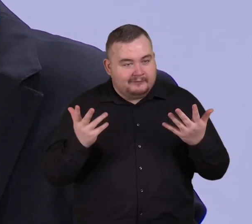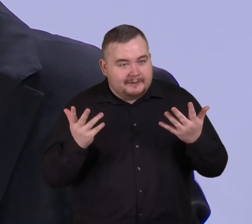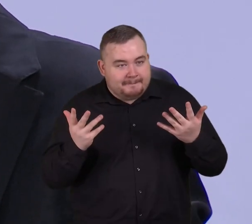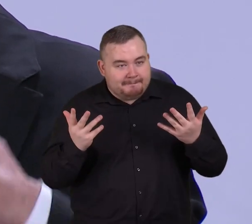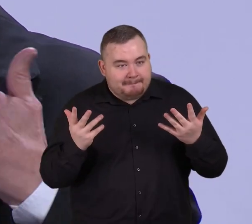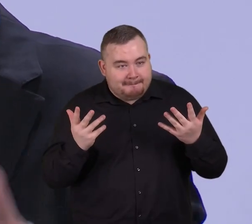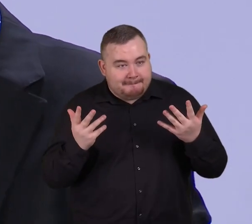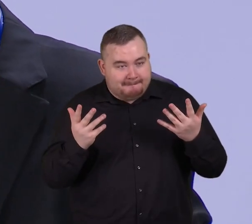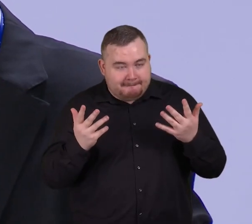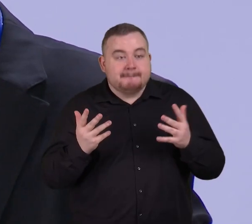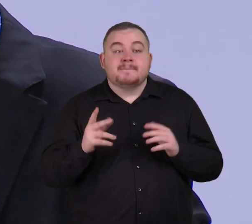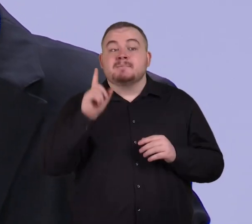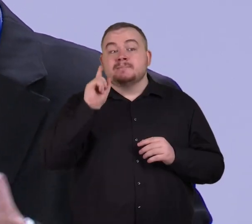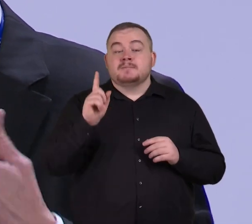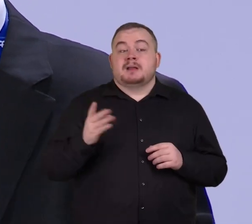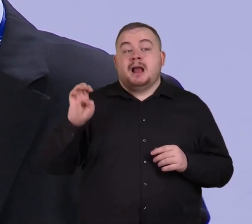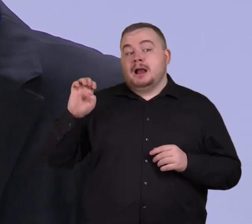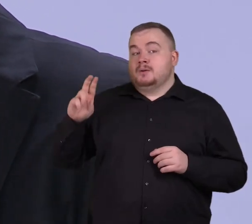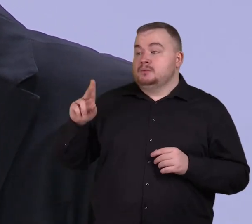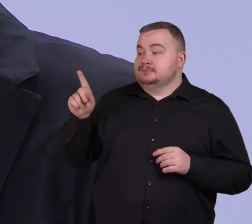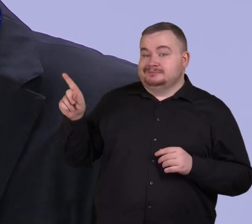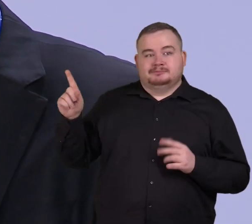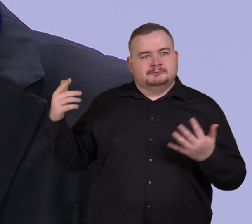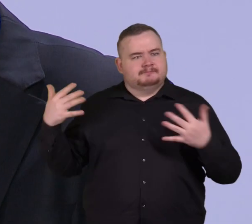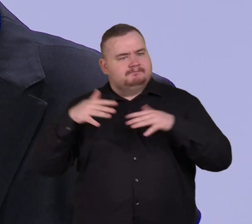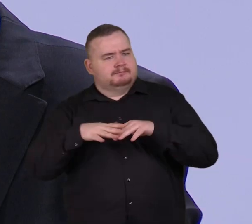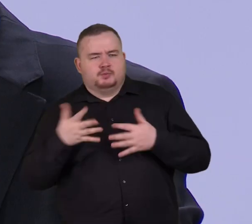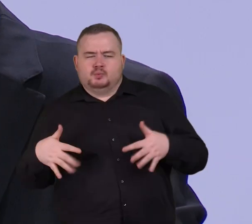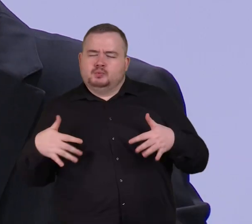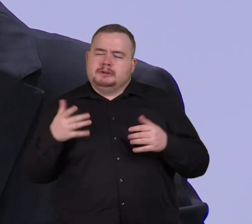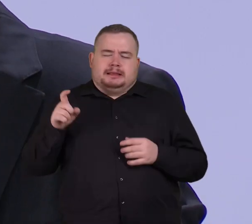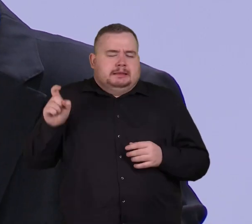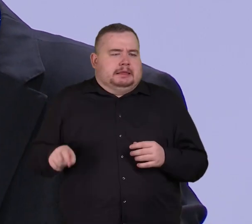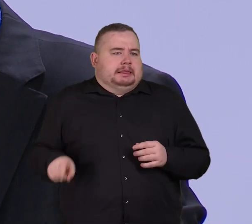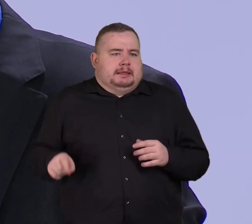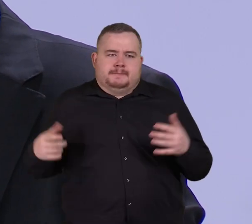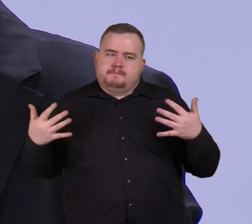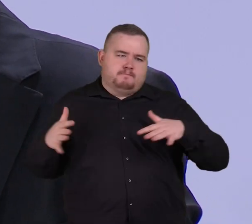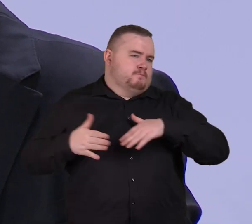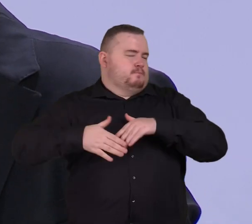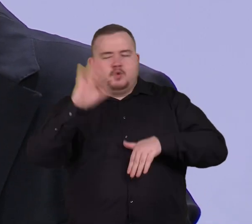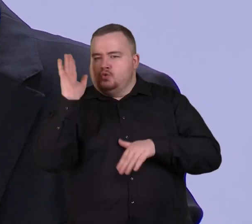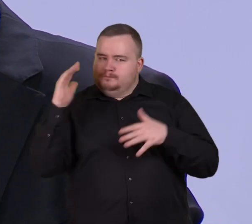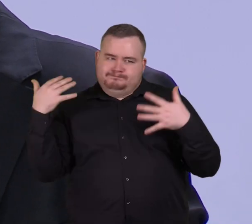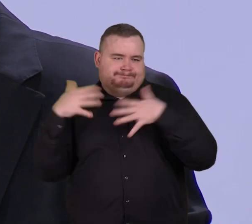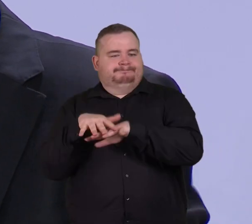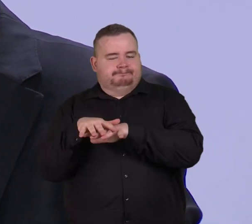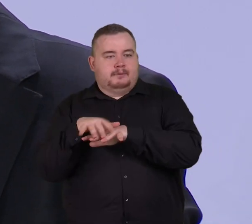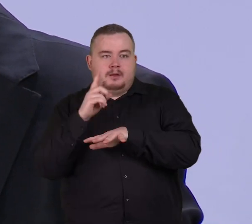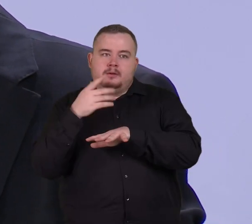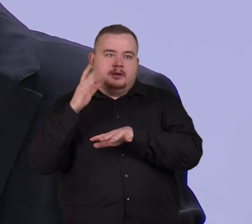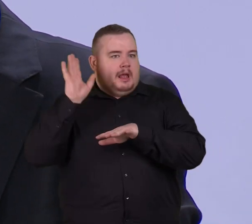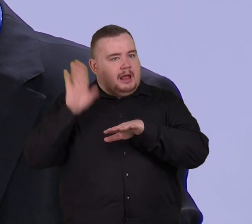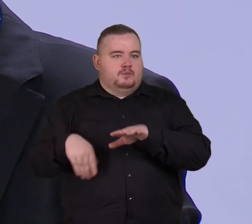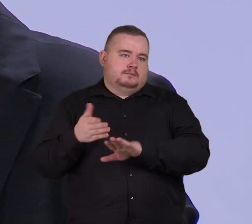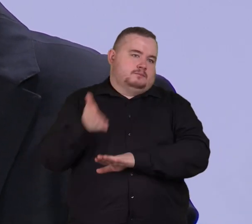ever. Multiple challenges, multiple transformation processes. And cohesion and regions, for me, are